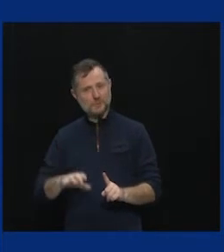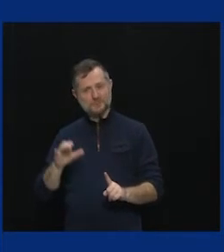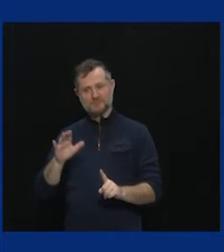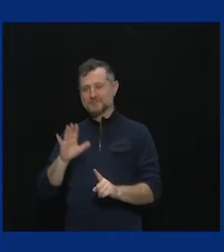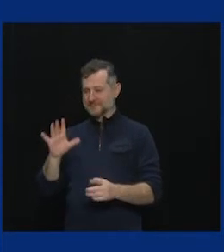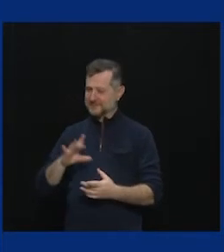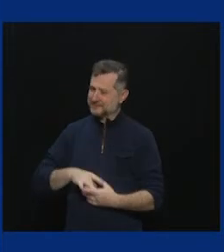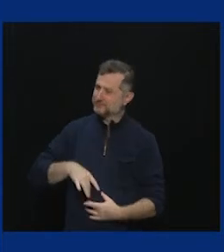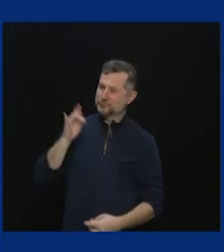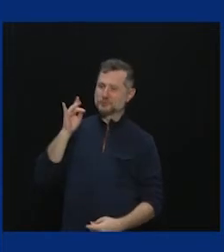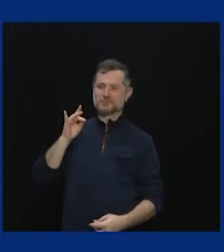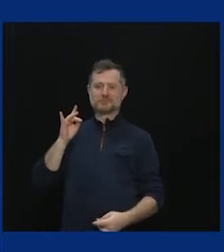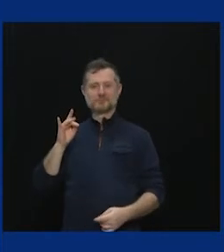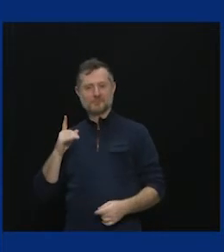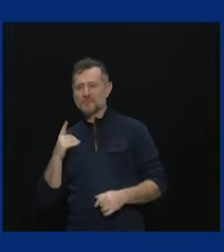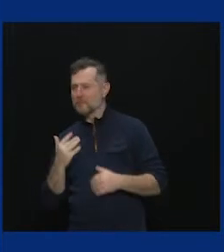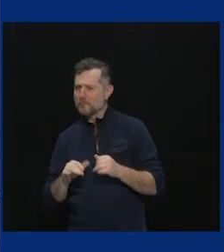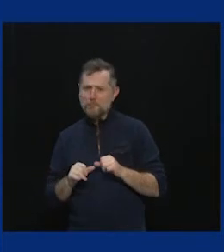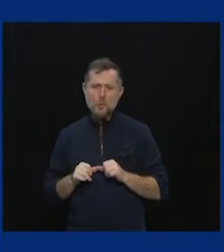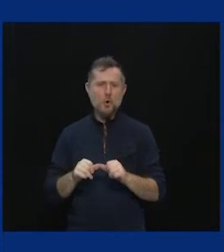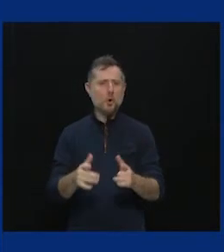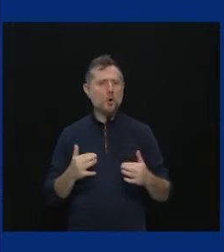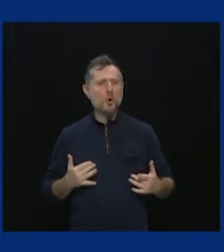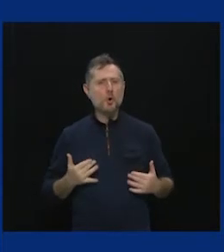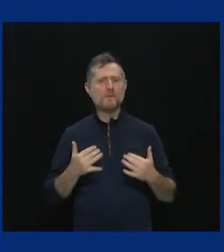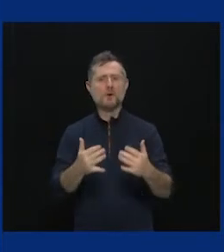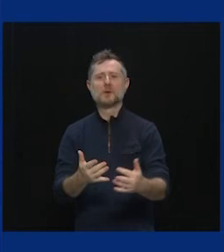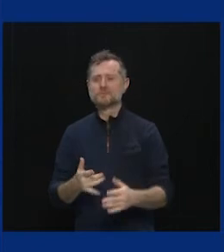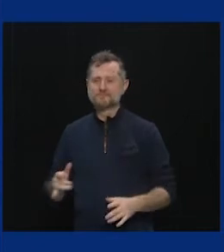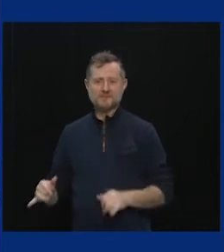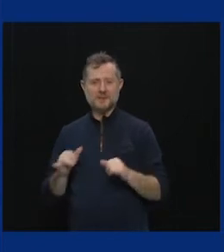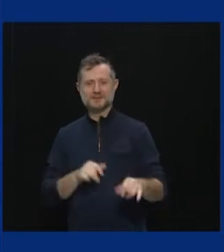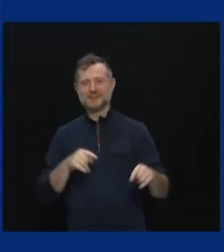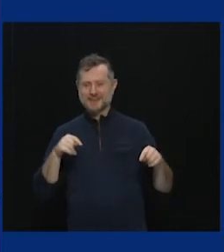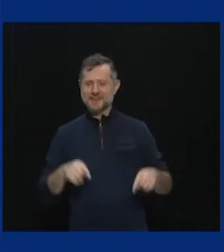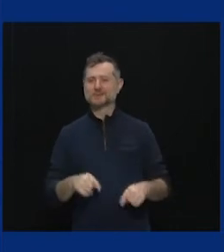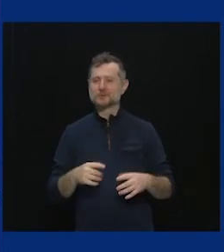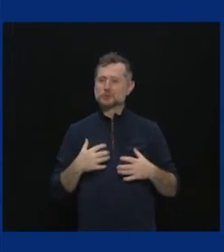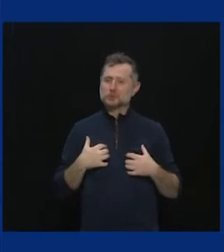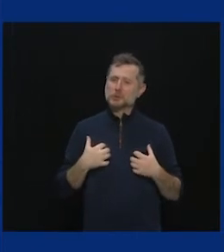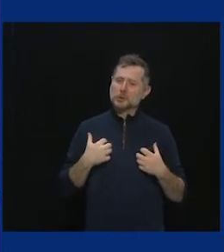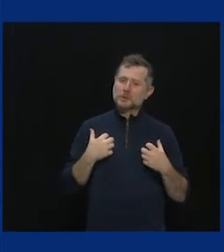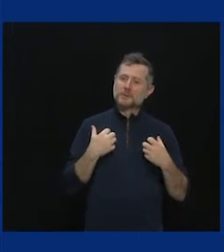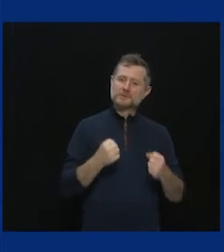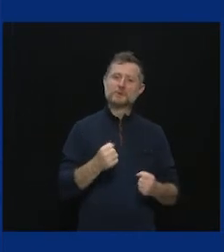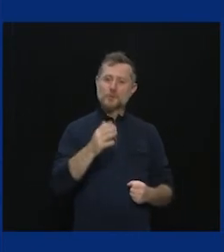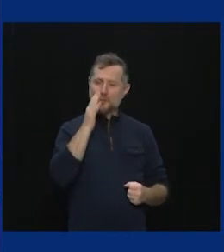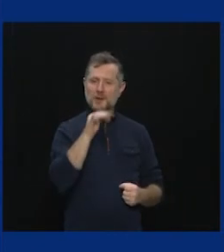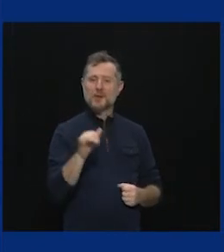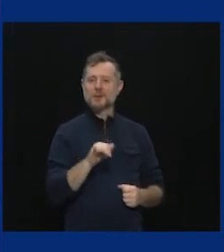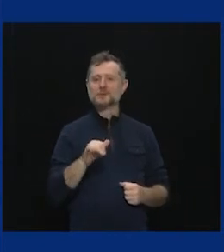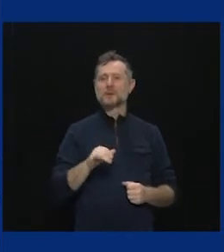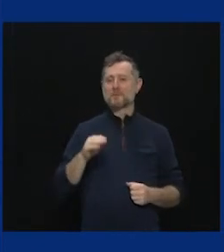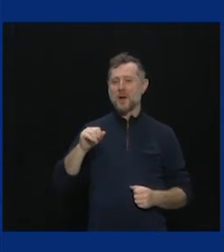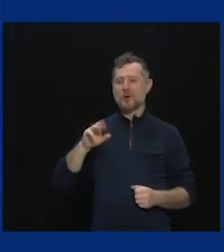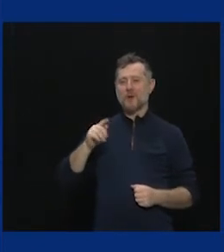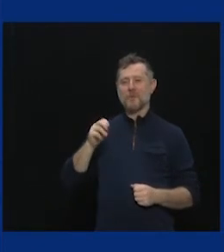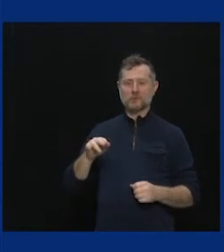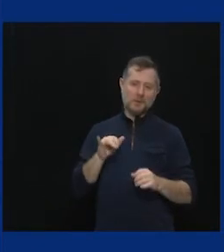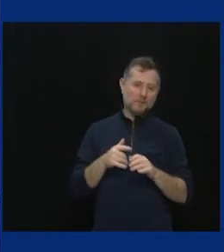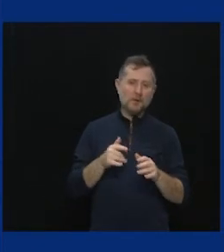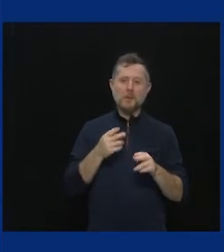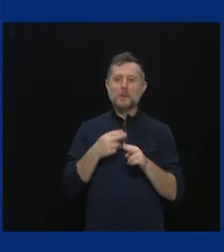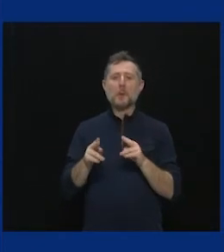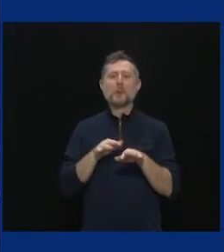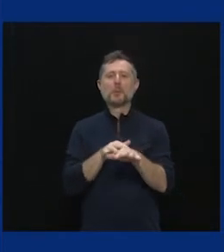of tourism will be a marathon, not a sprint. And it is so heartening to know that New York State will be with us every step of the